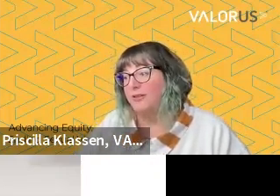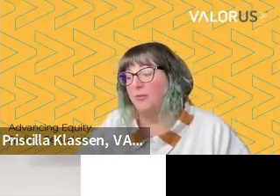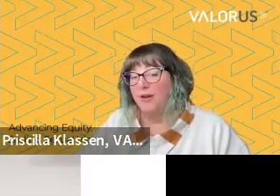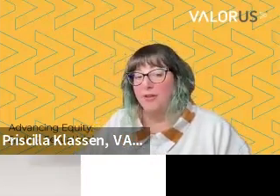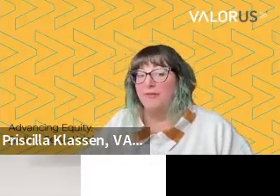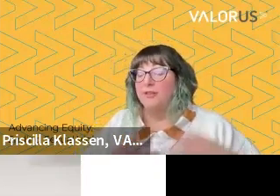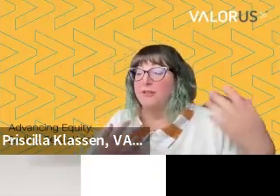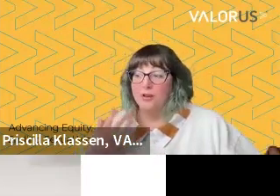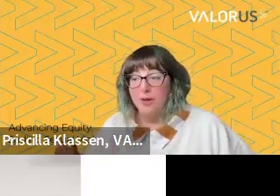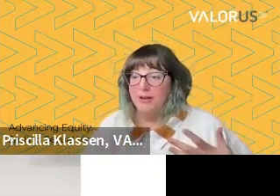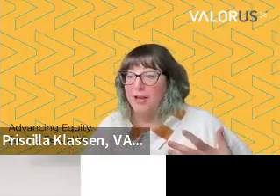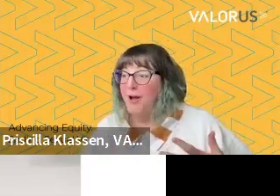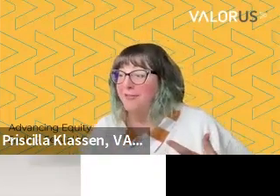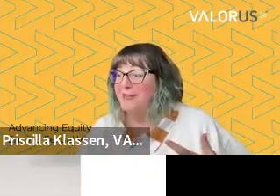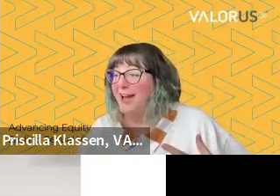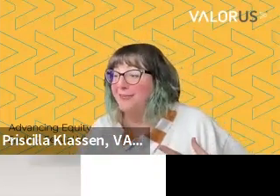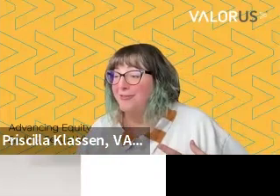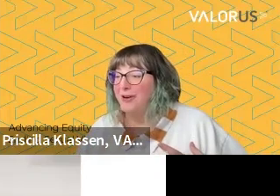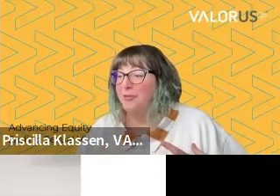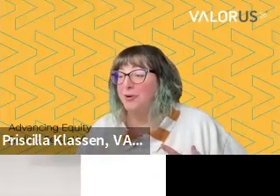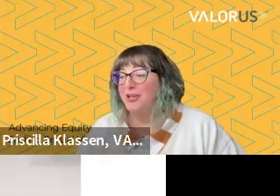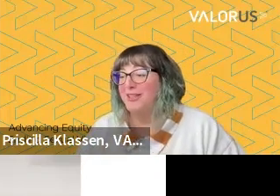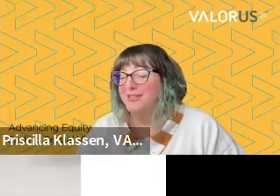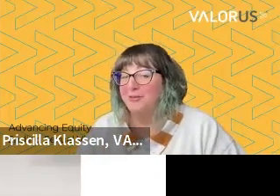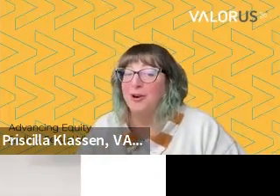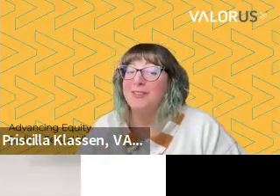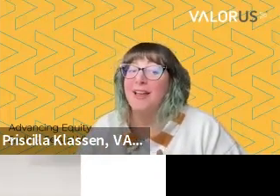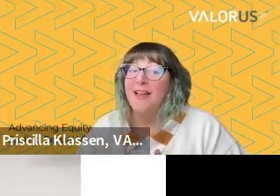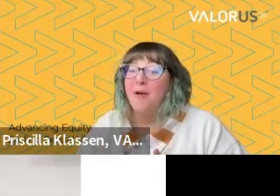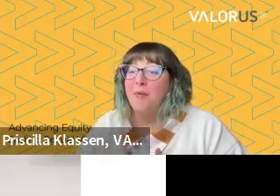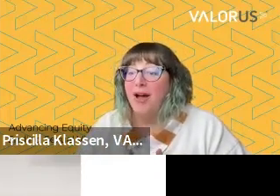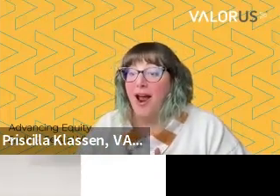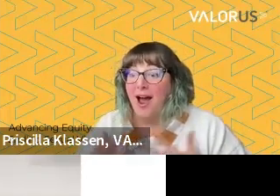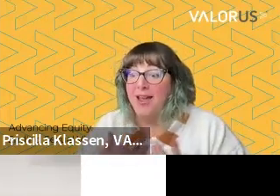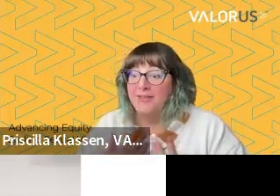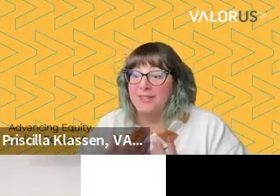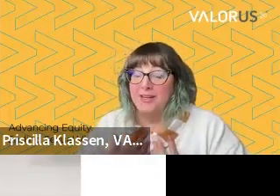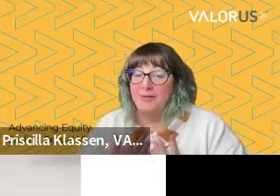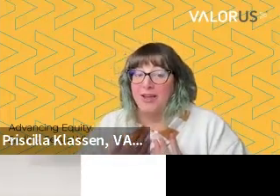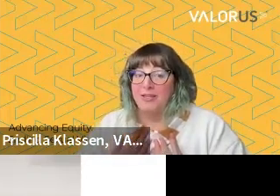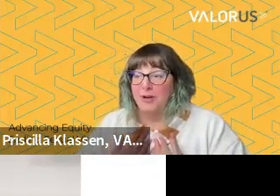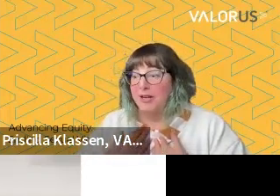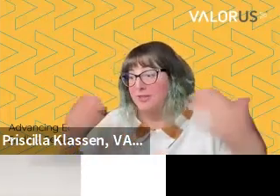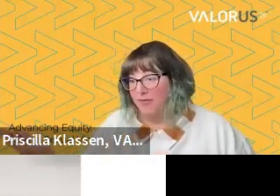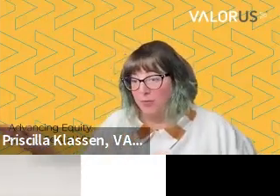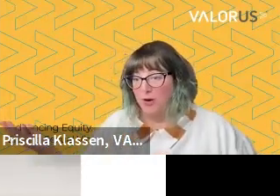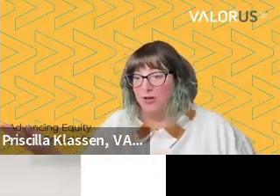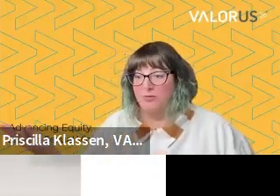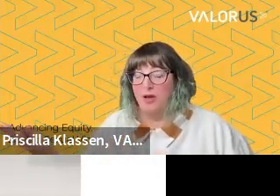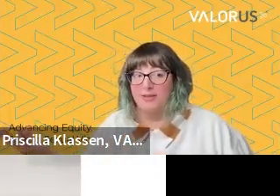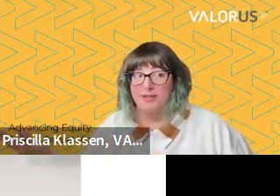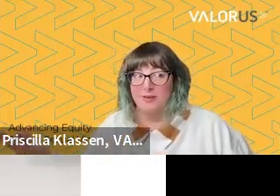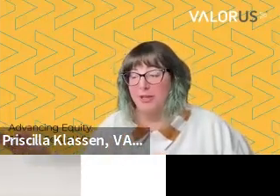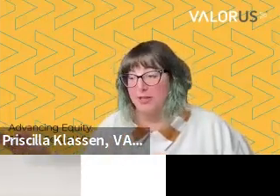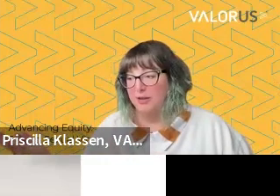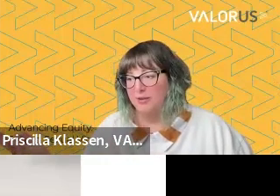there is some level of discernment that you have to have when approaching this, of course. But I have seen in my experience, I've